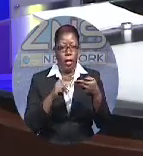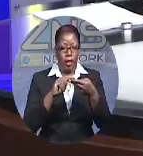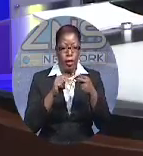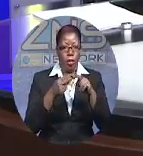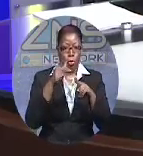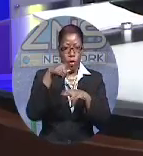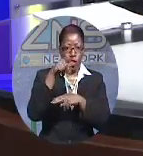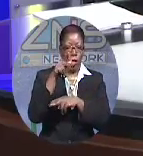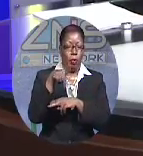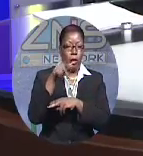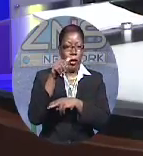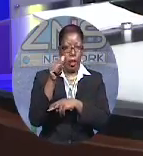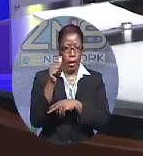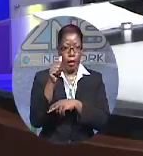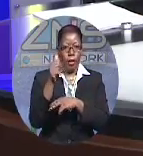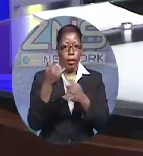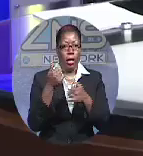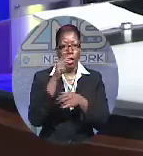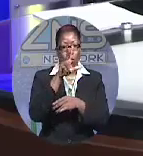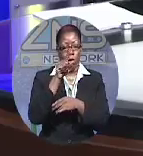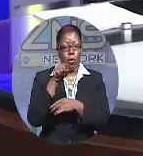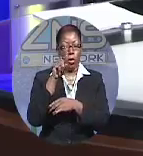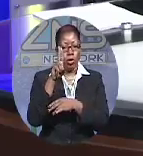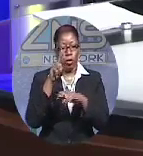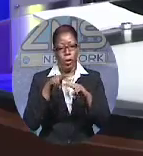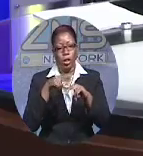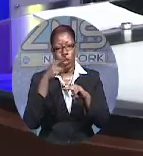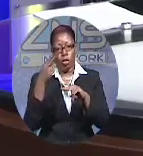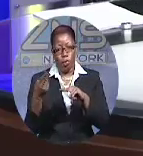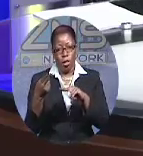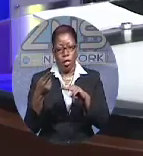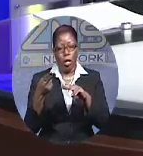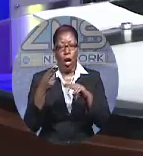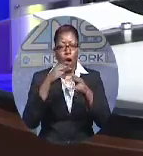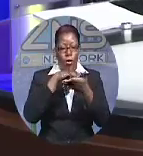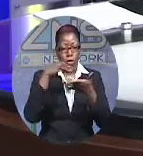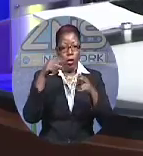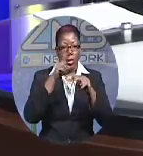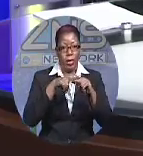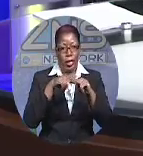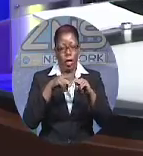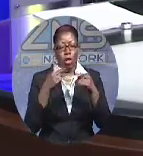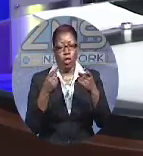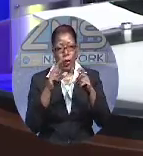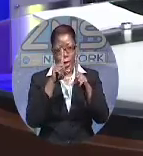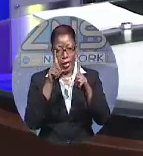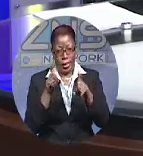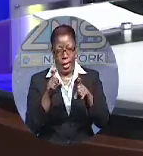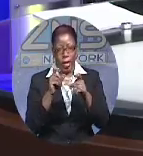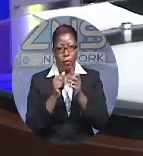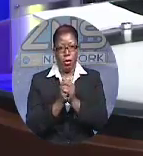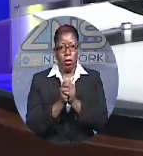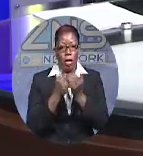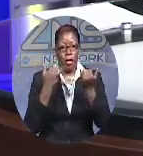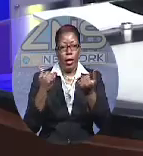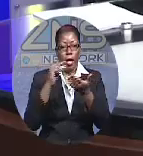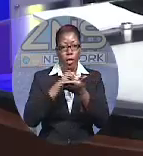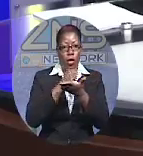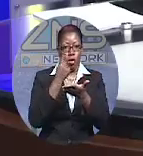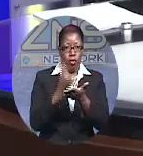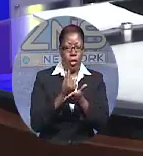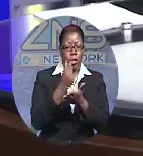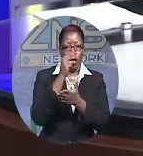sitting the exam, a 3.23% decrease when compared to last year. Now, the total number of grades awarded are